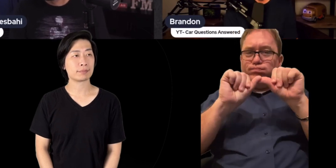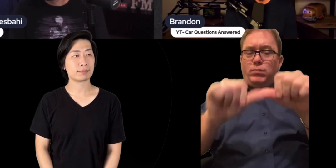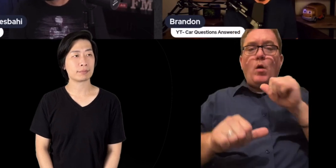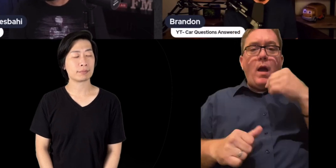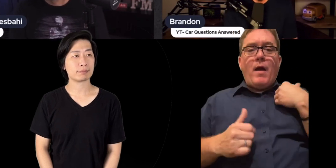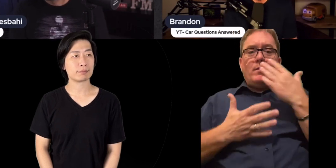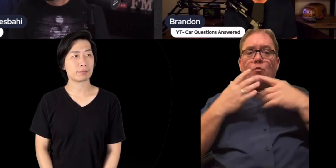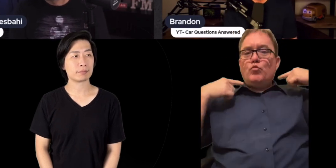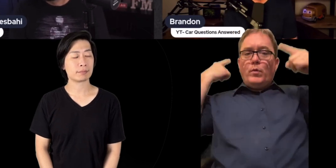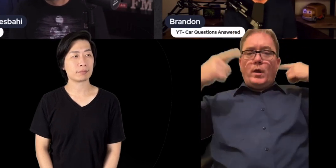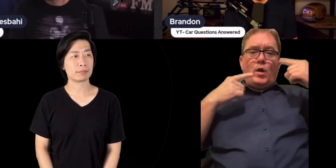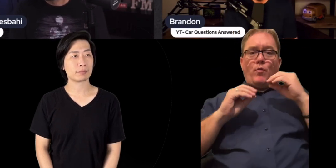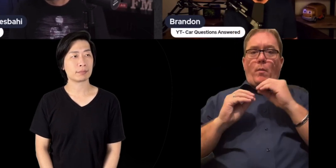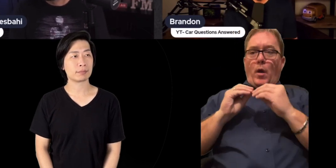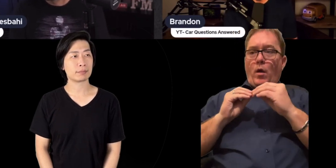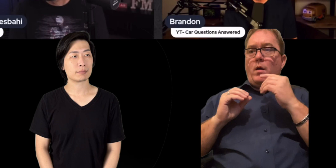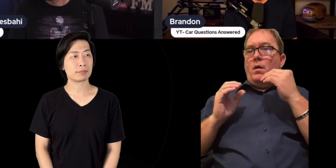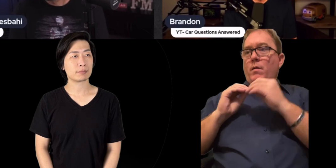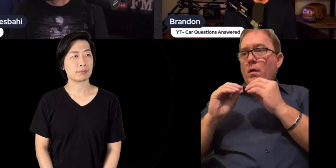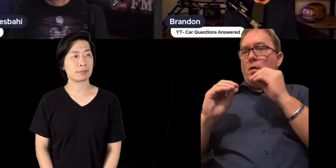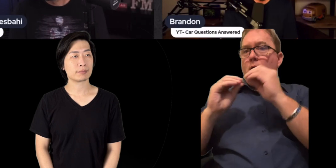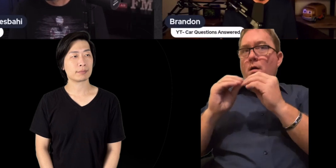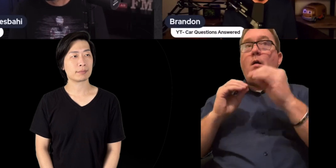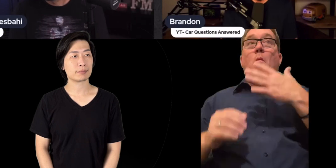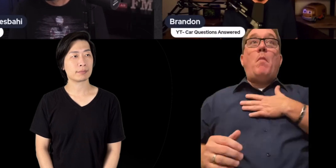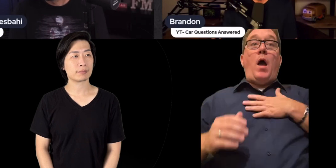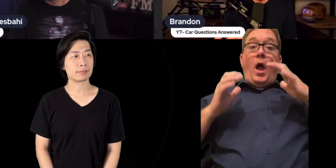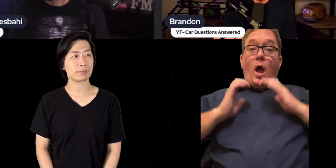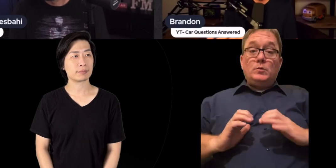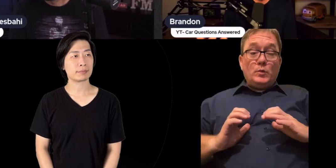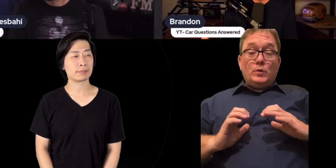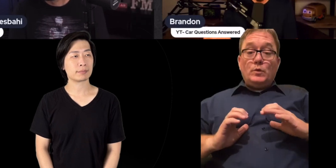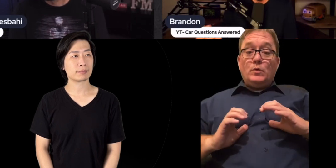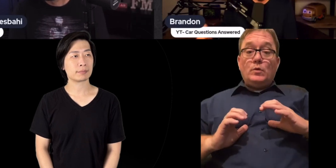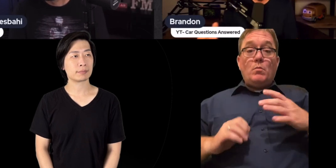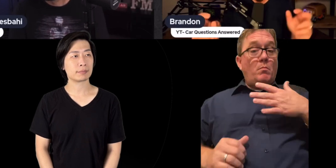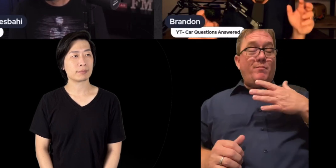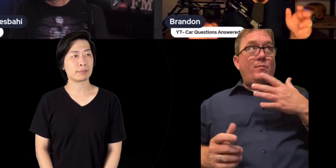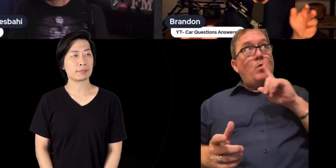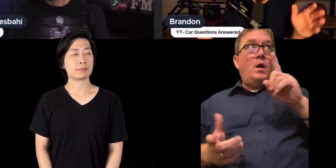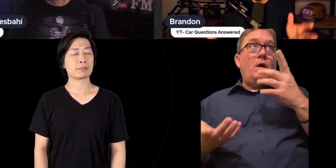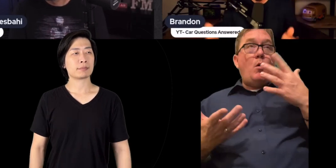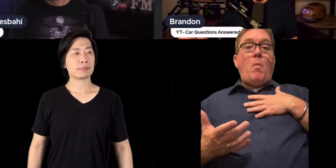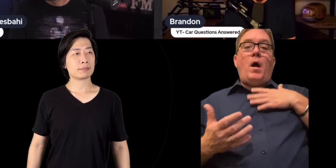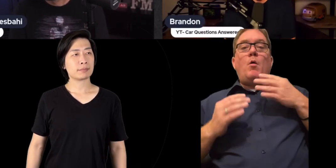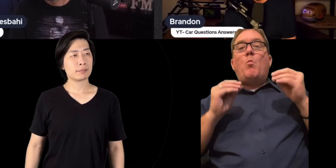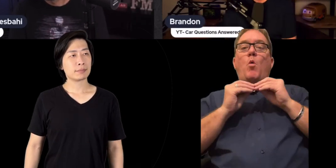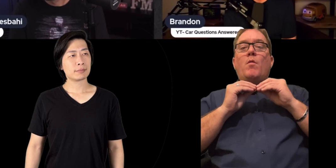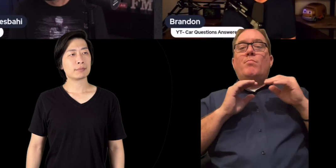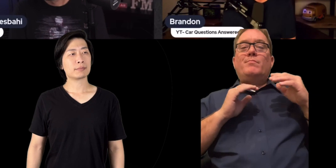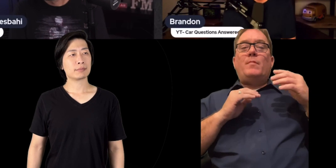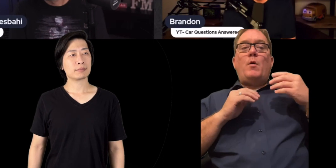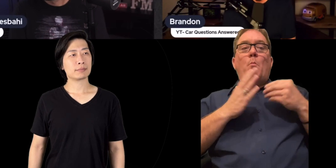repair that's got to come up. Because a lot of times when my customers come in, even a customer, my higher end customer that's buying a $5,000